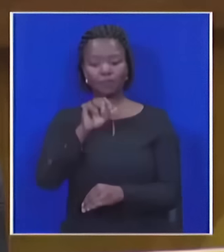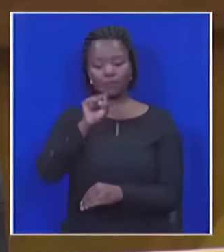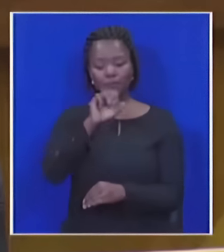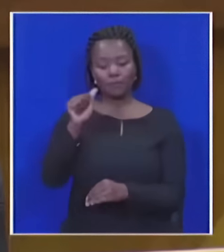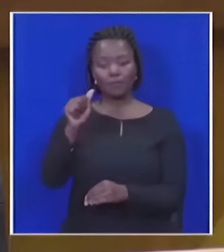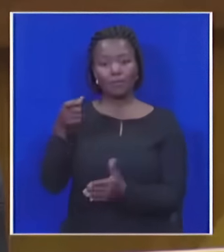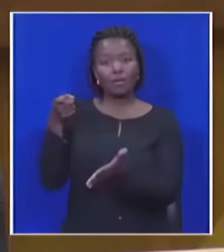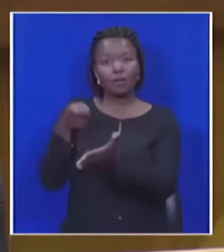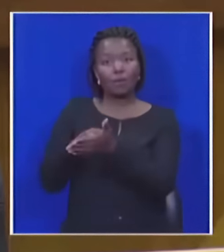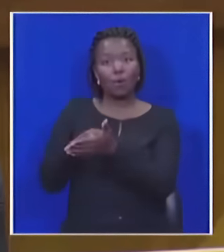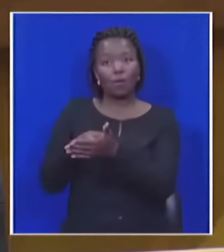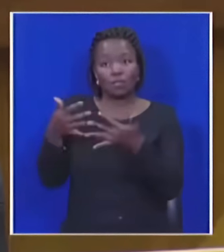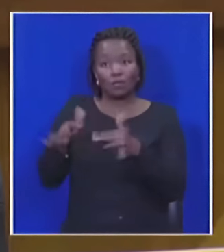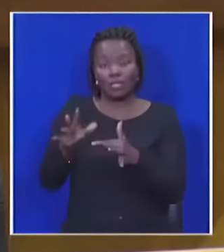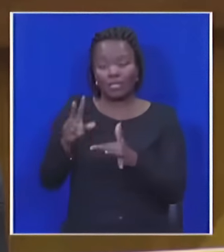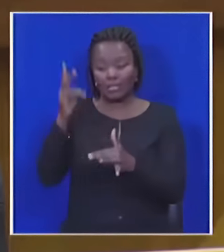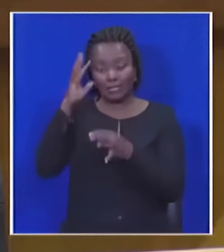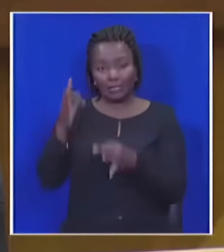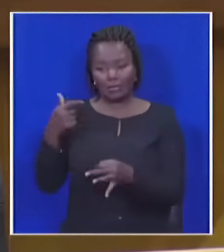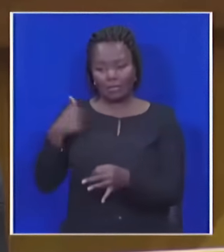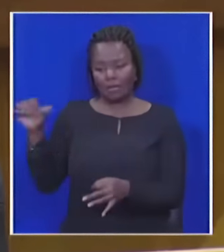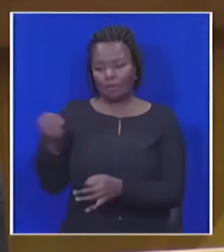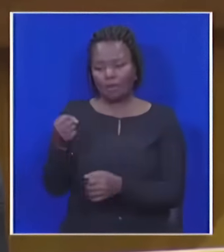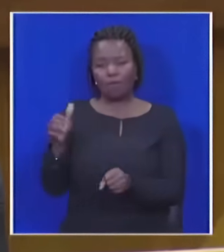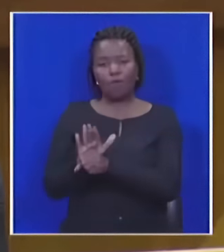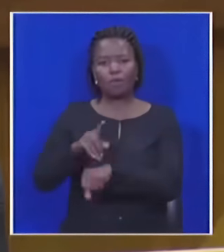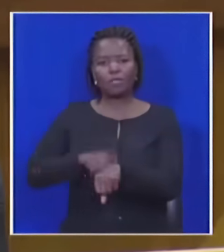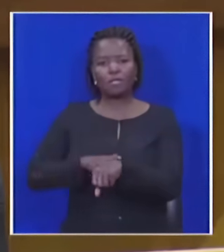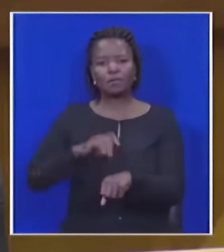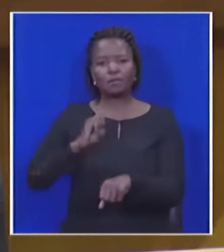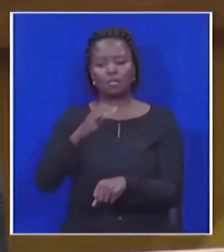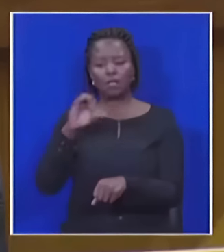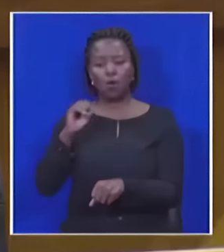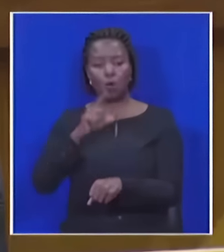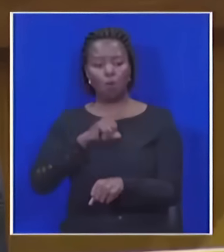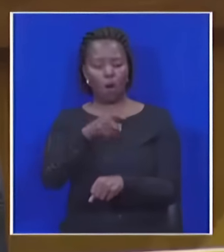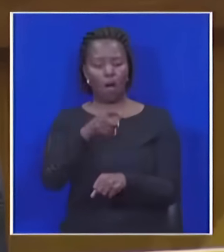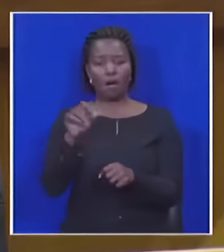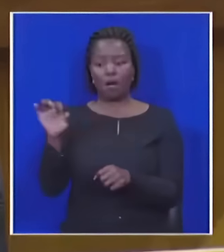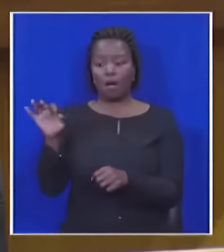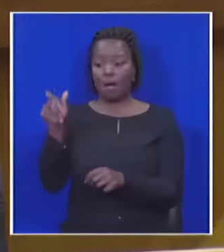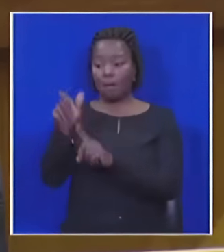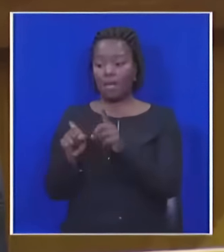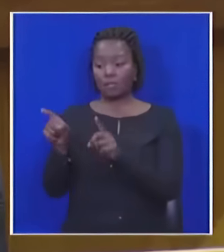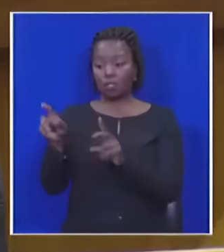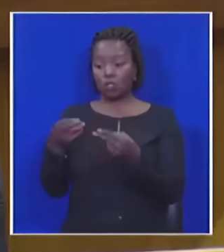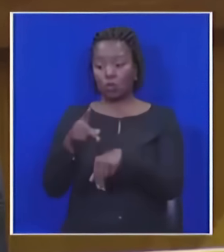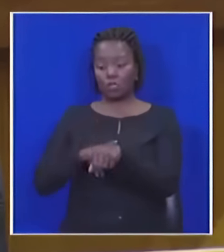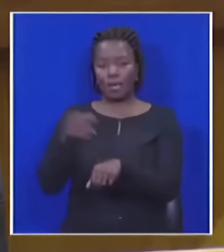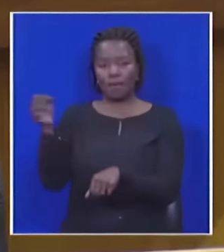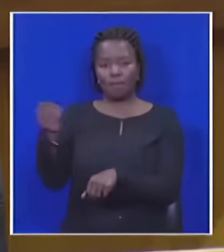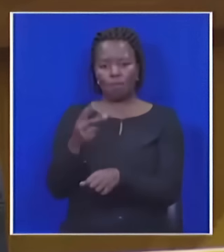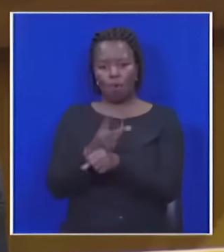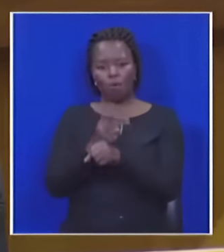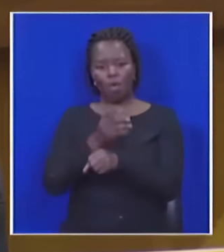has failed to appoint a full-time CEO because she was comfortable with acting CEOs whom she will intimidate and